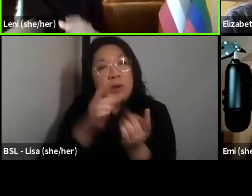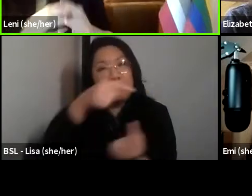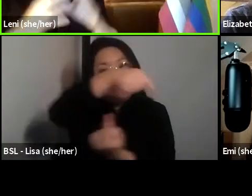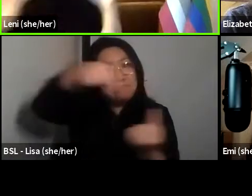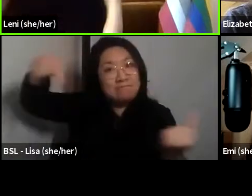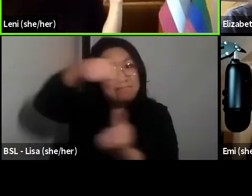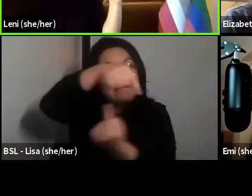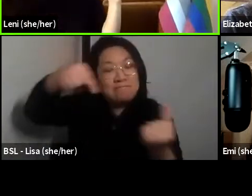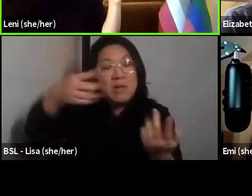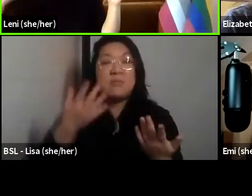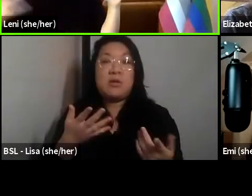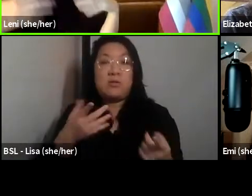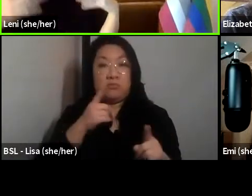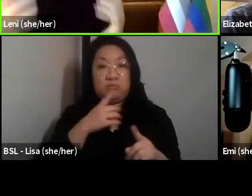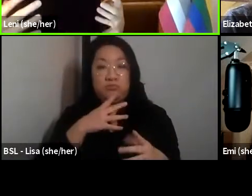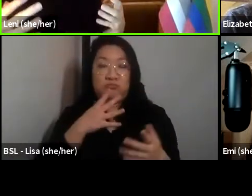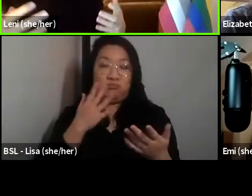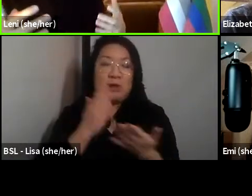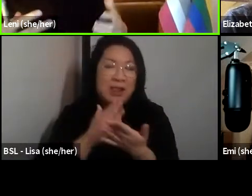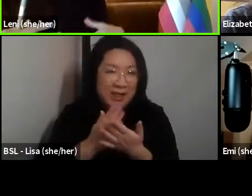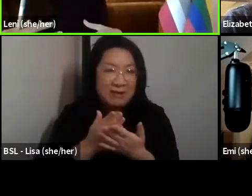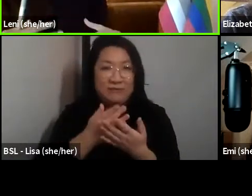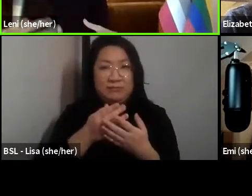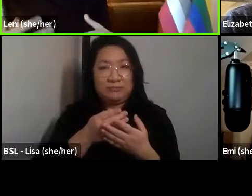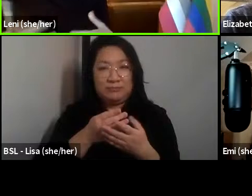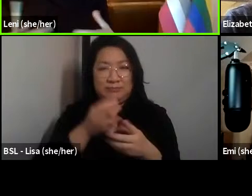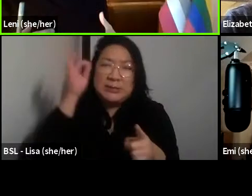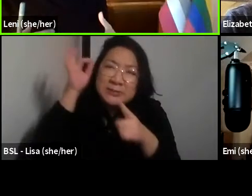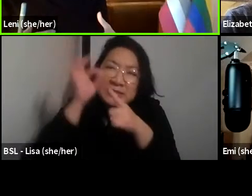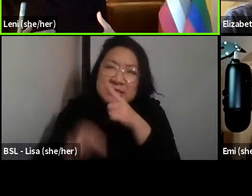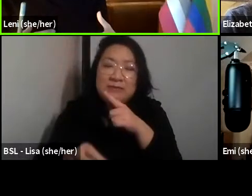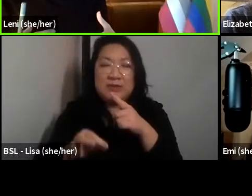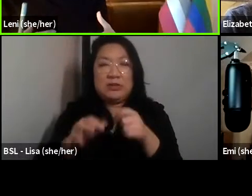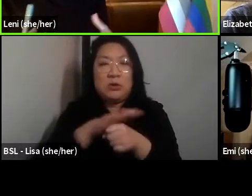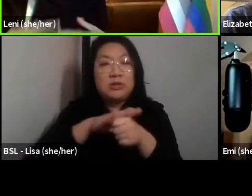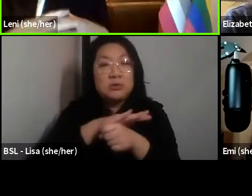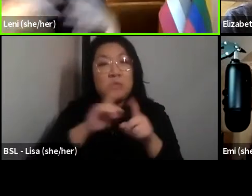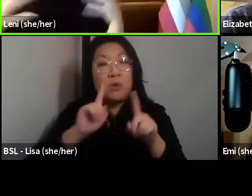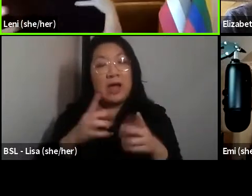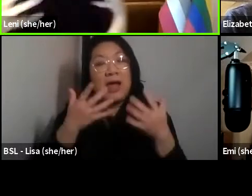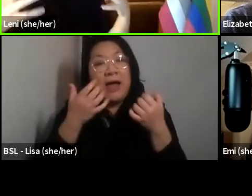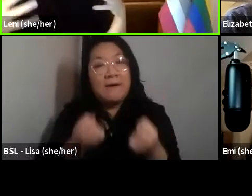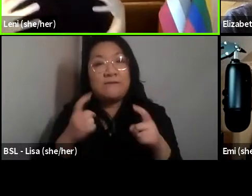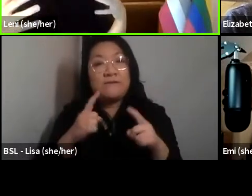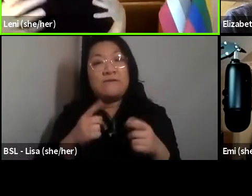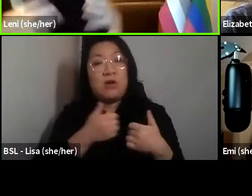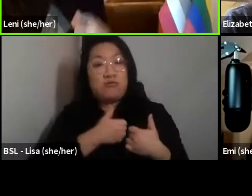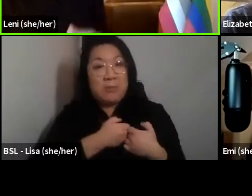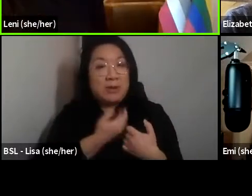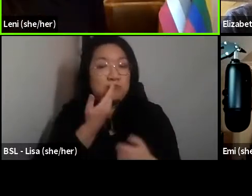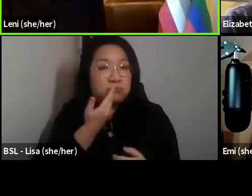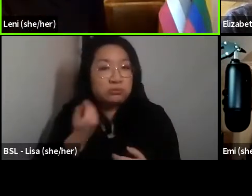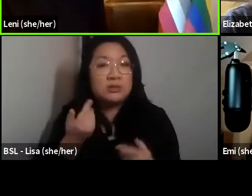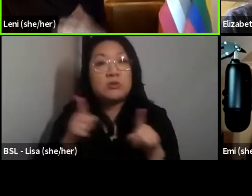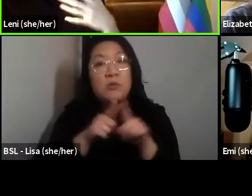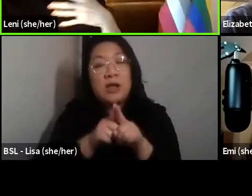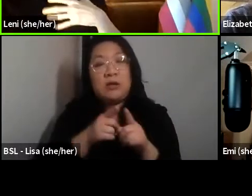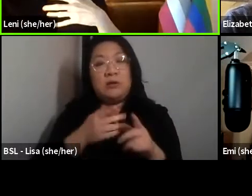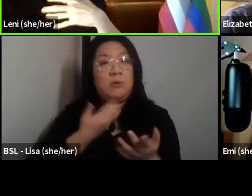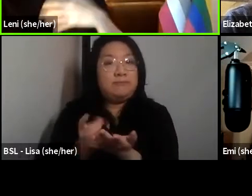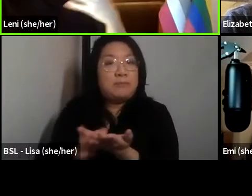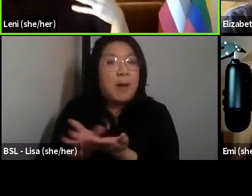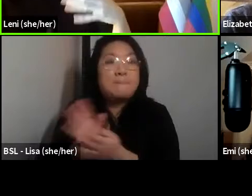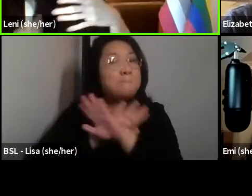recognize that ace spectrum in this particular context includes aromantic identities, and I don't want anyone to feel like that is exclusionary.